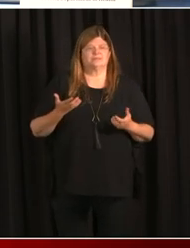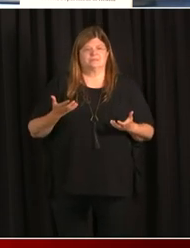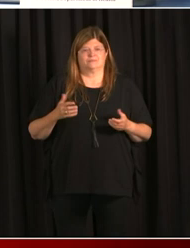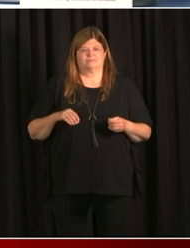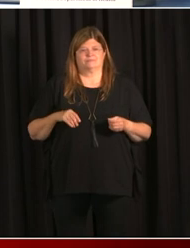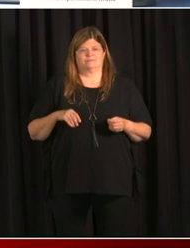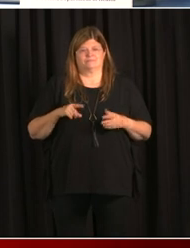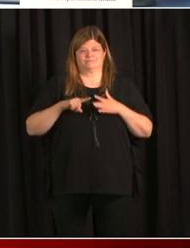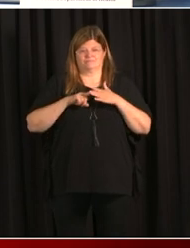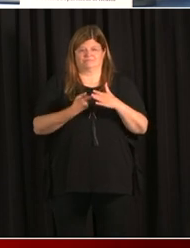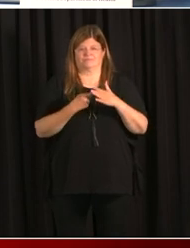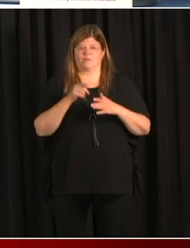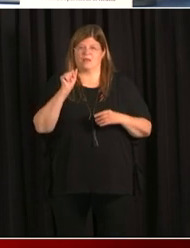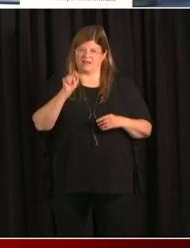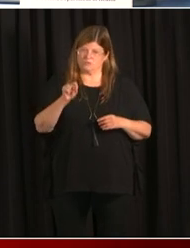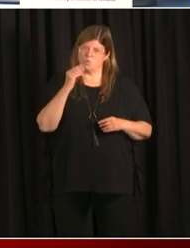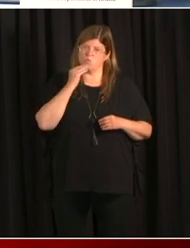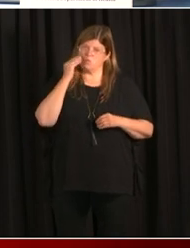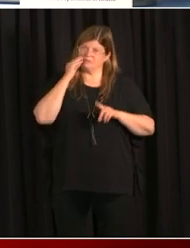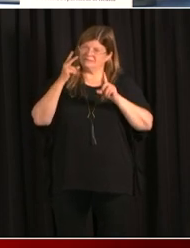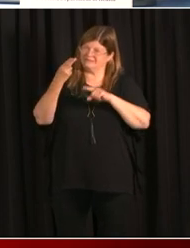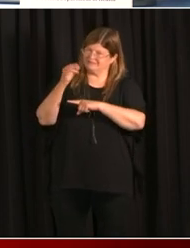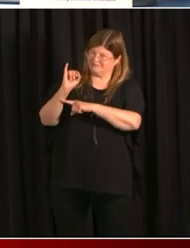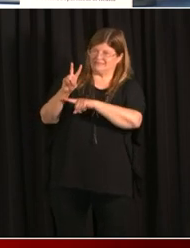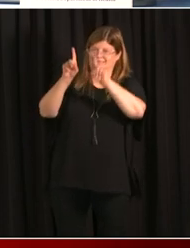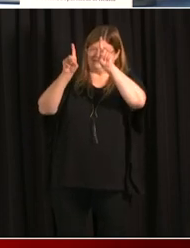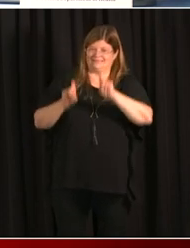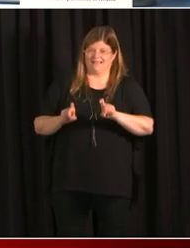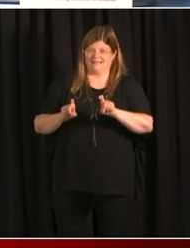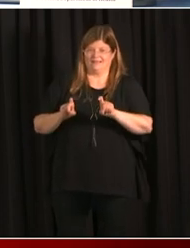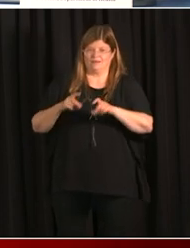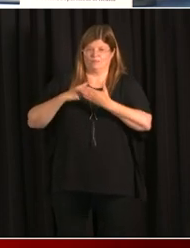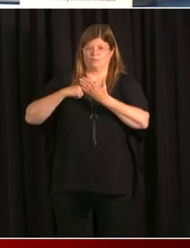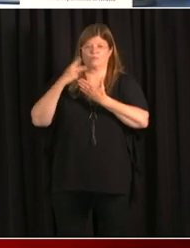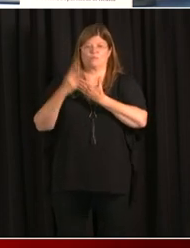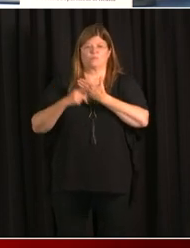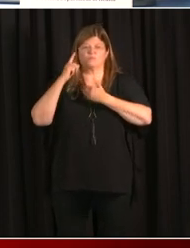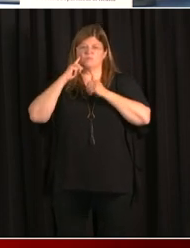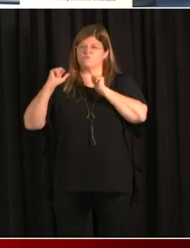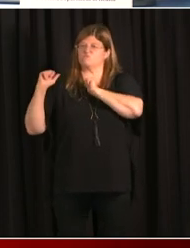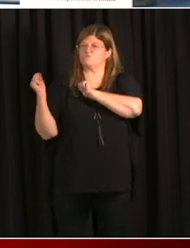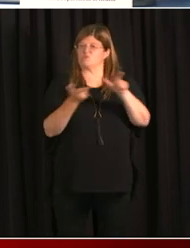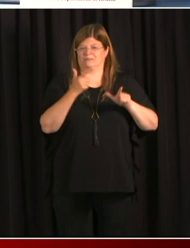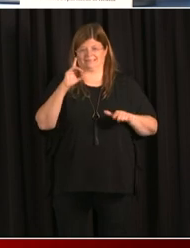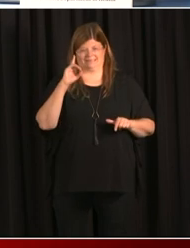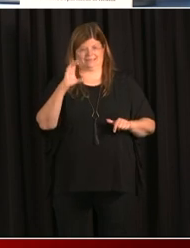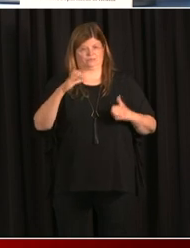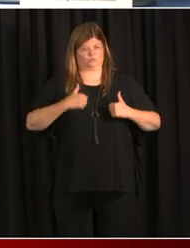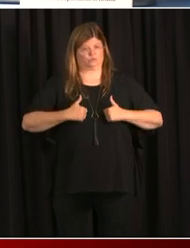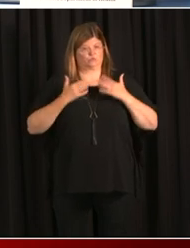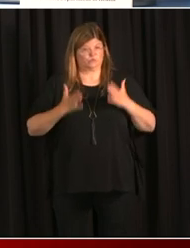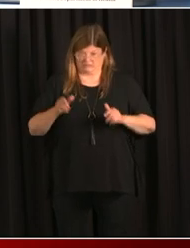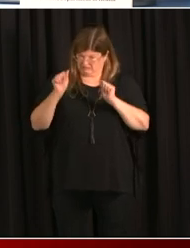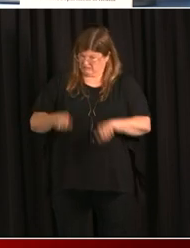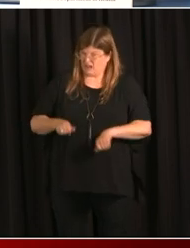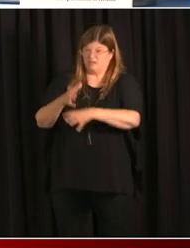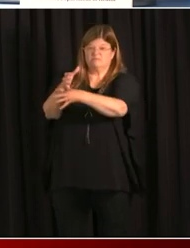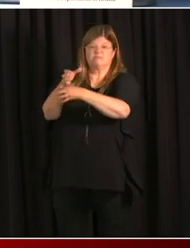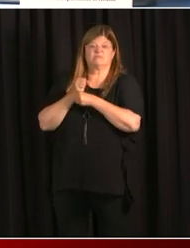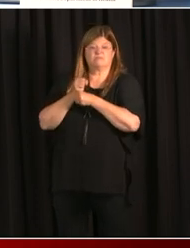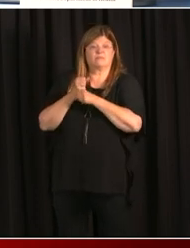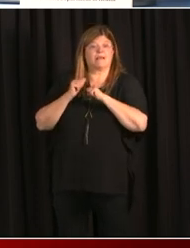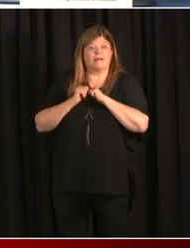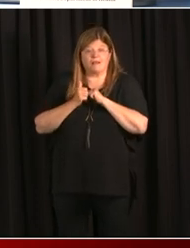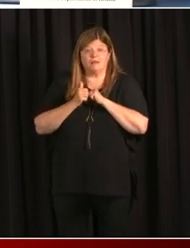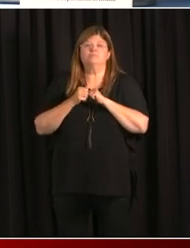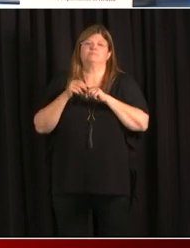an at-home HIV test kit program for DC residents. Residents can receive this free kit by